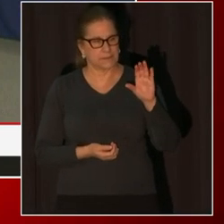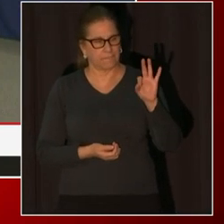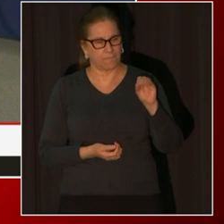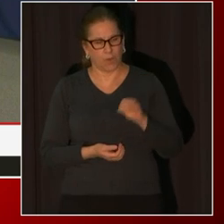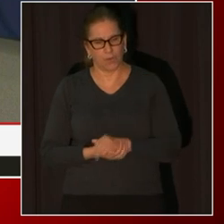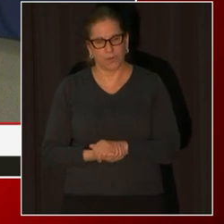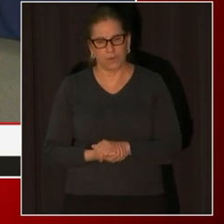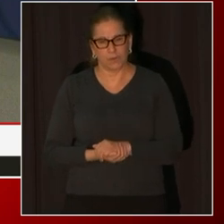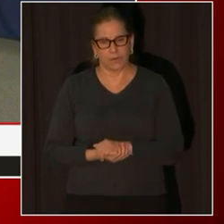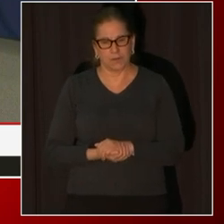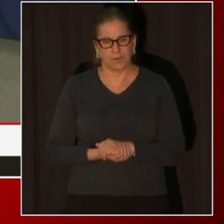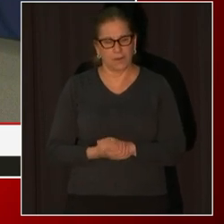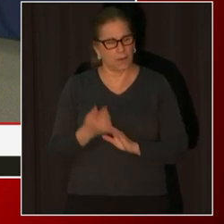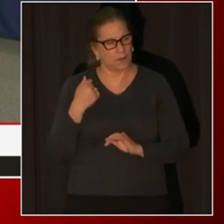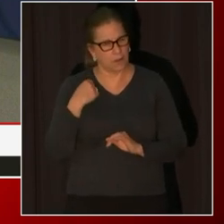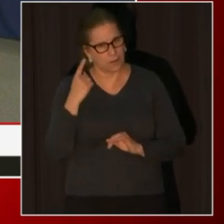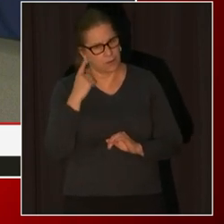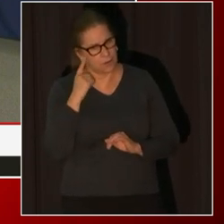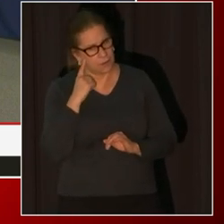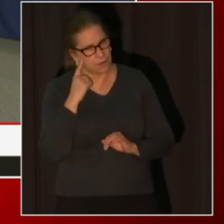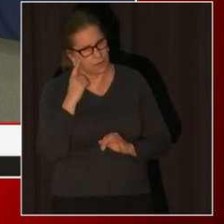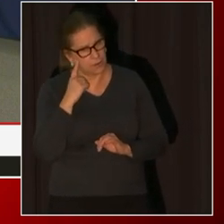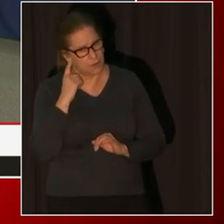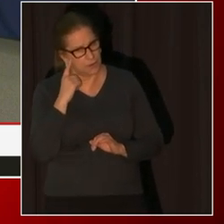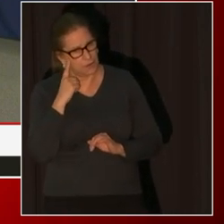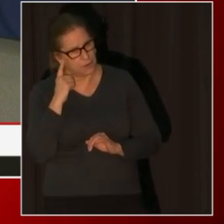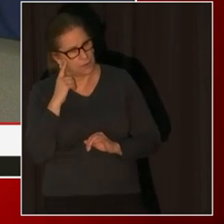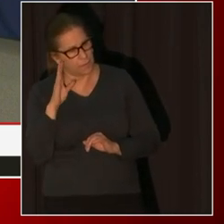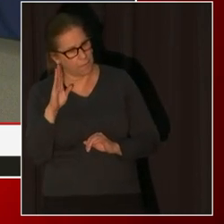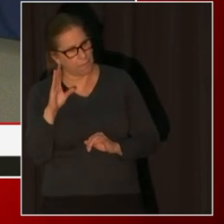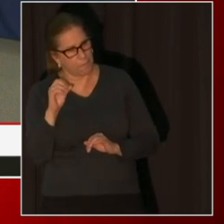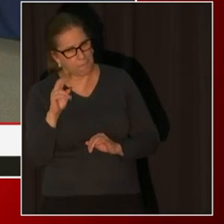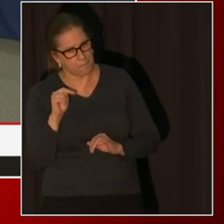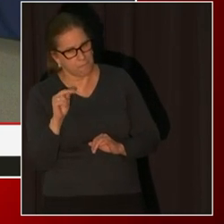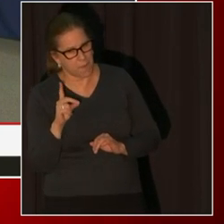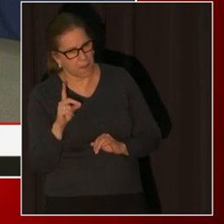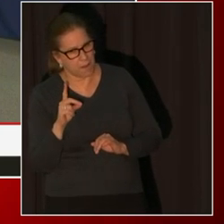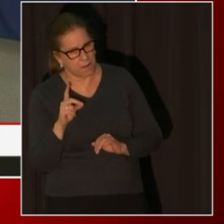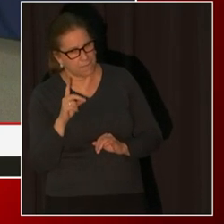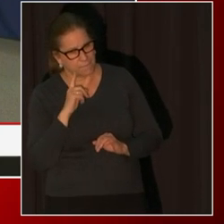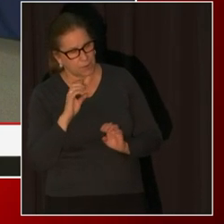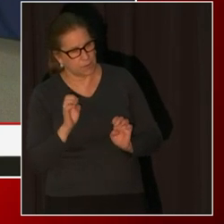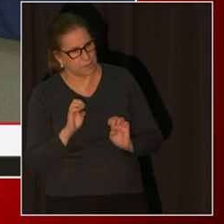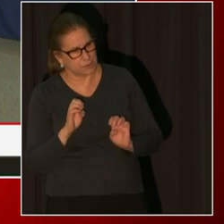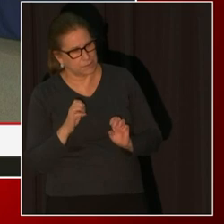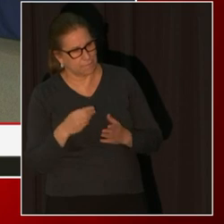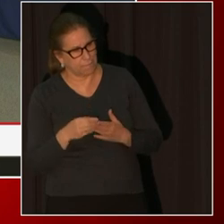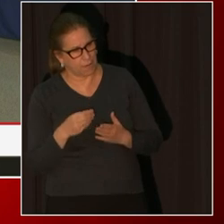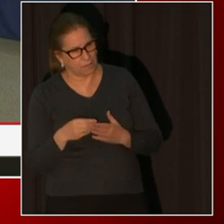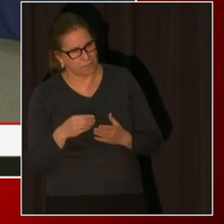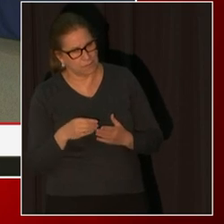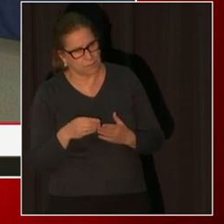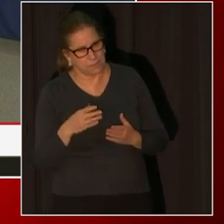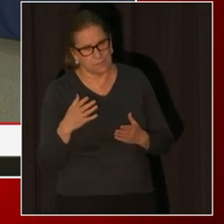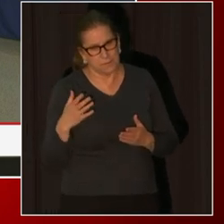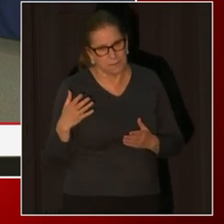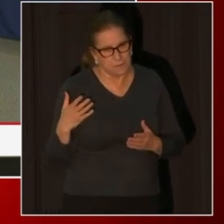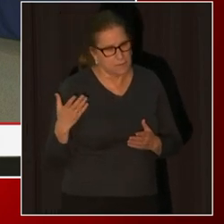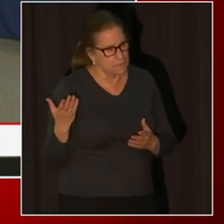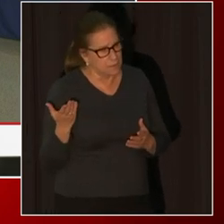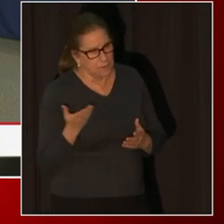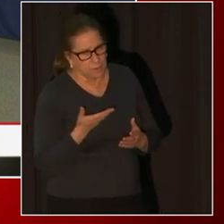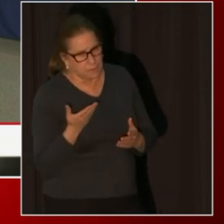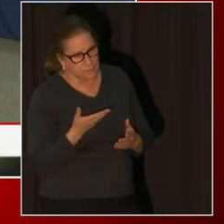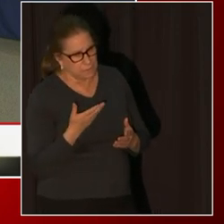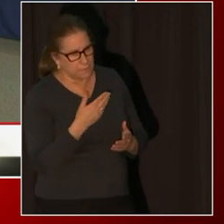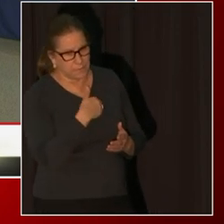talk about the bond rating and the various emergency funds. Some candidates for the council, some members of the